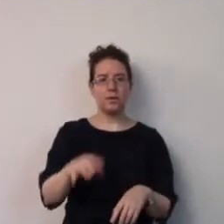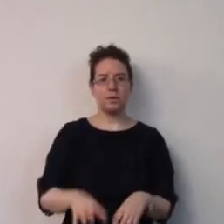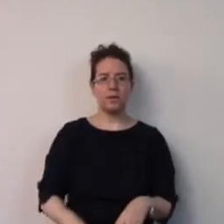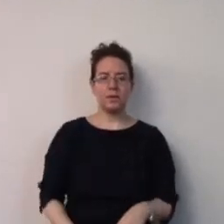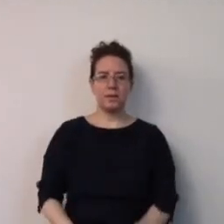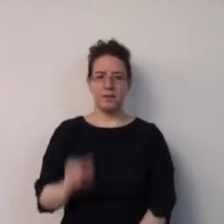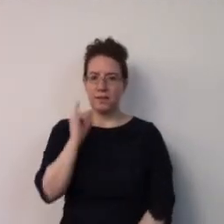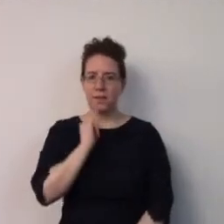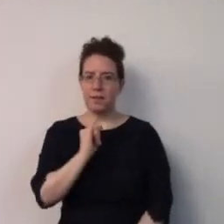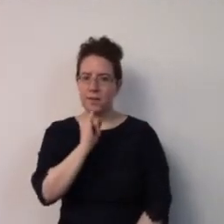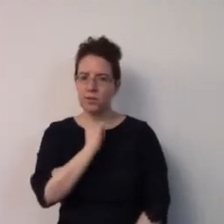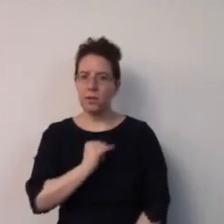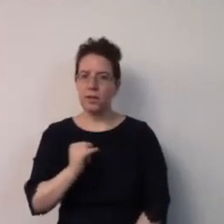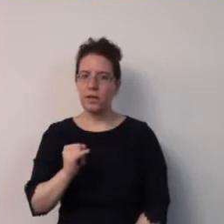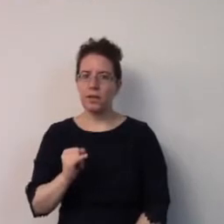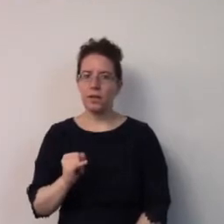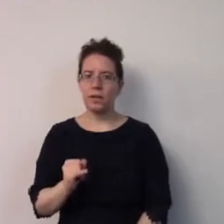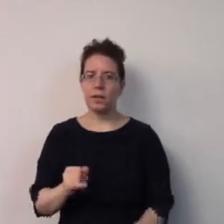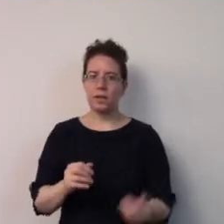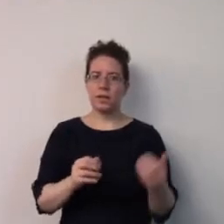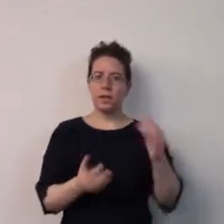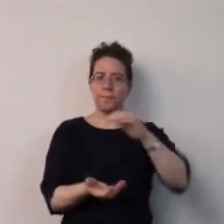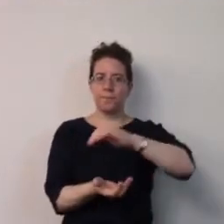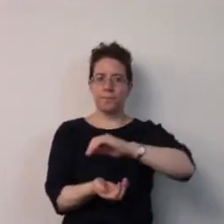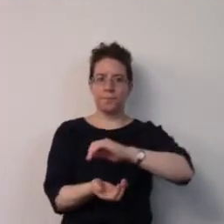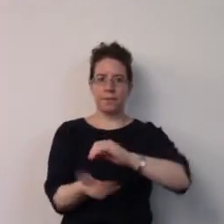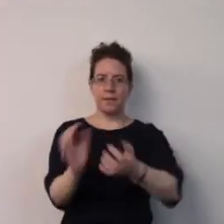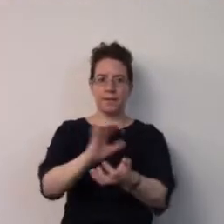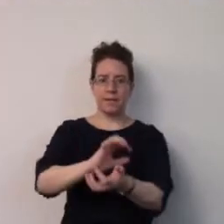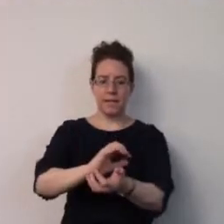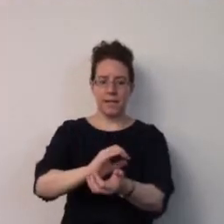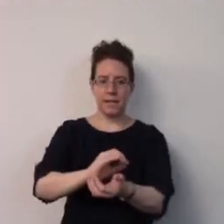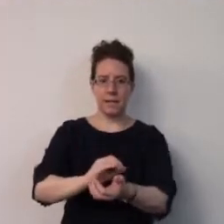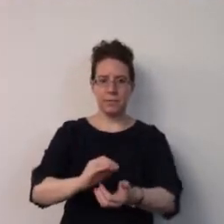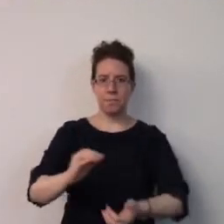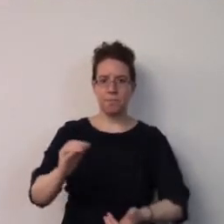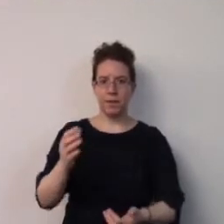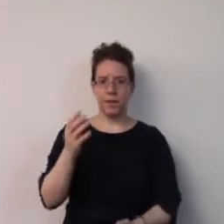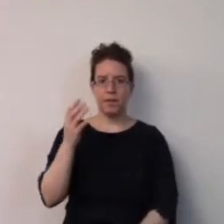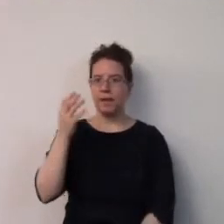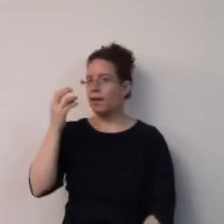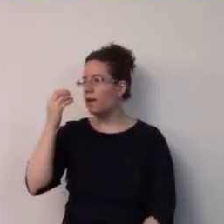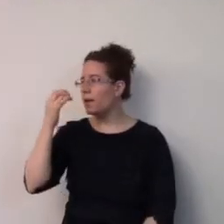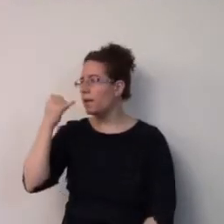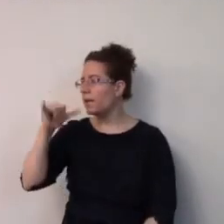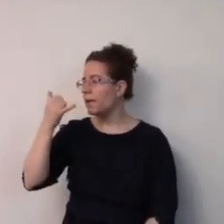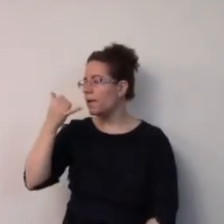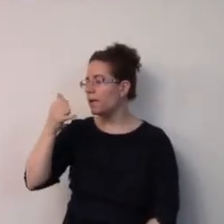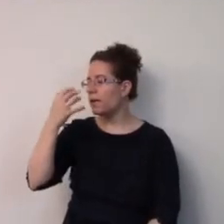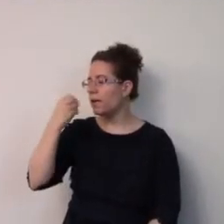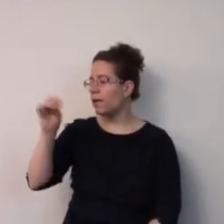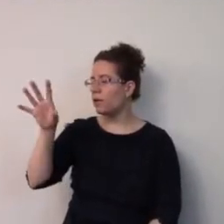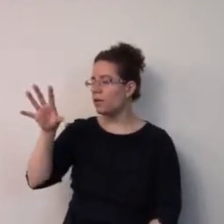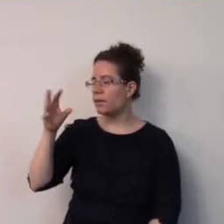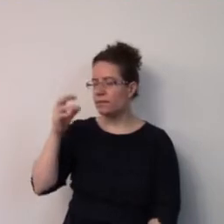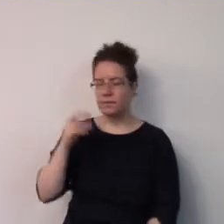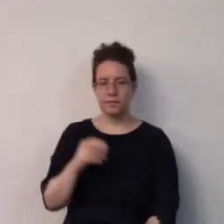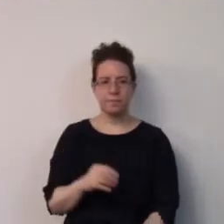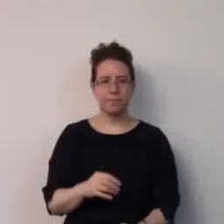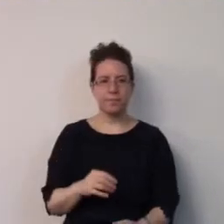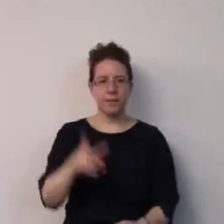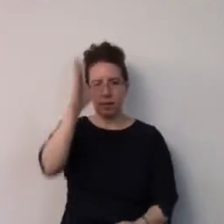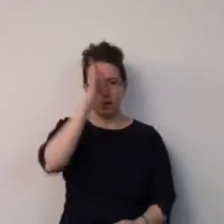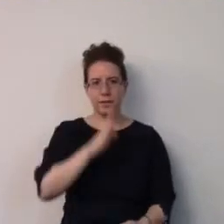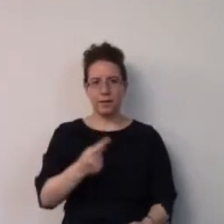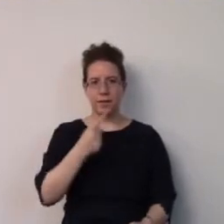And they were to watch by opening up their ears and listening to what God had to say. Okay. All